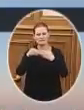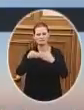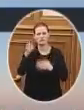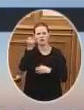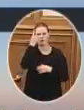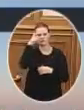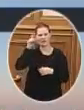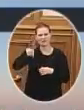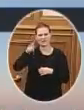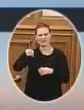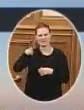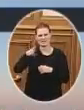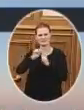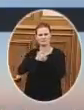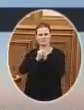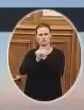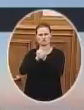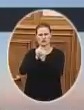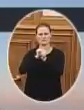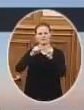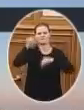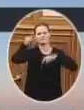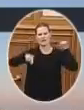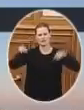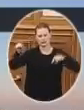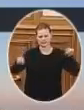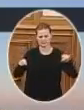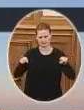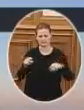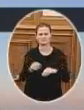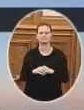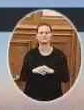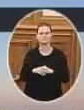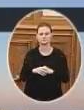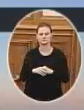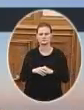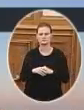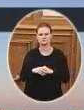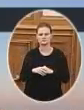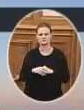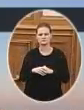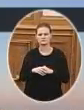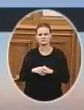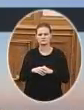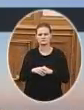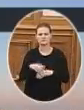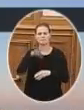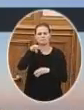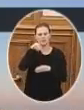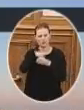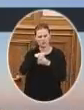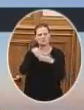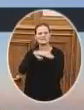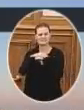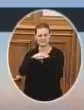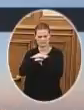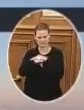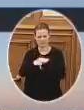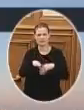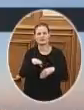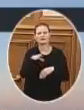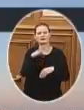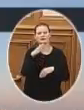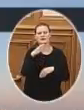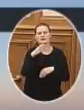race vary depending on who uses what element of the transportation plan. Of course, that includes accessibility, but it also includes